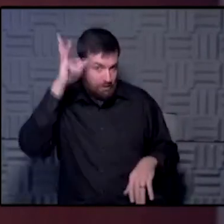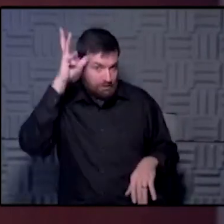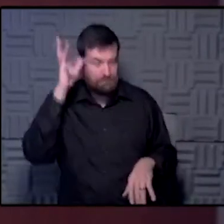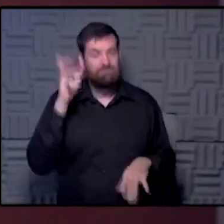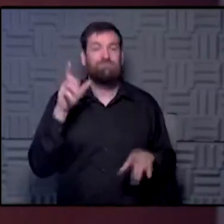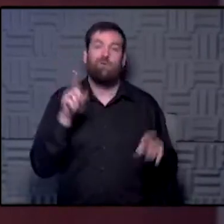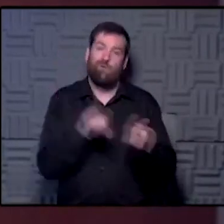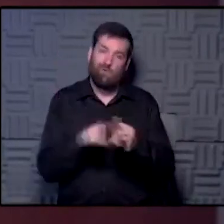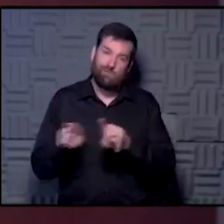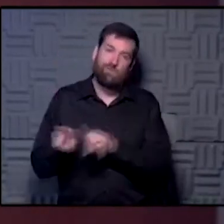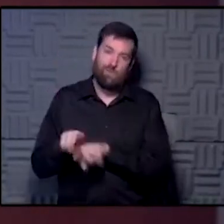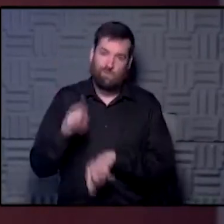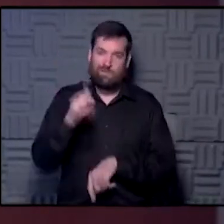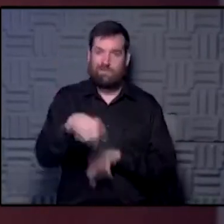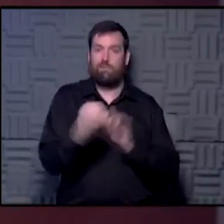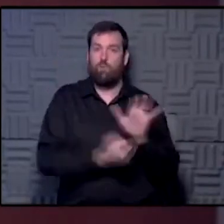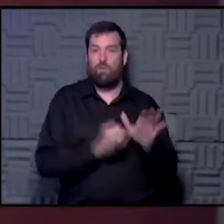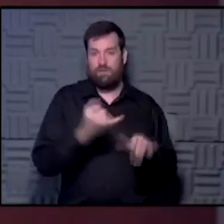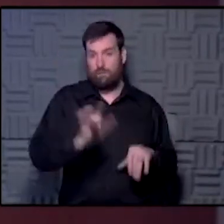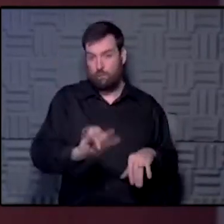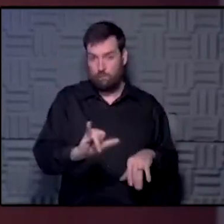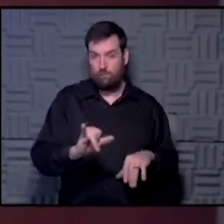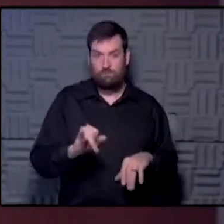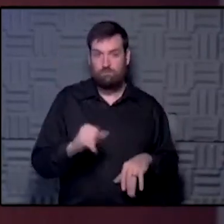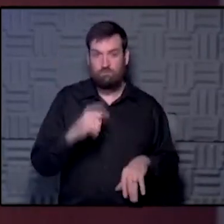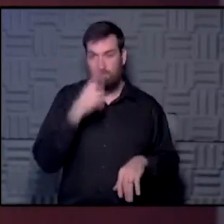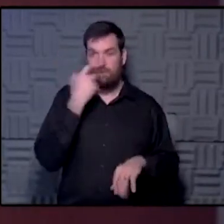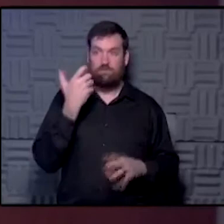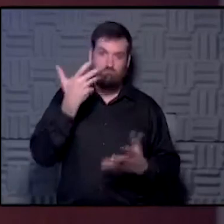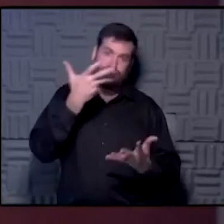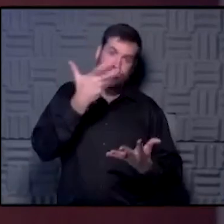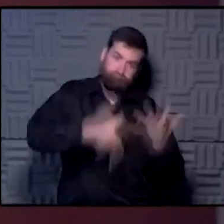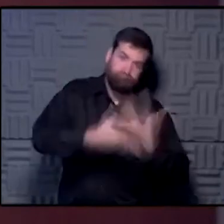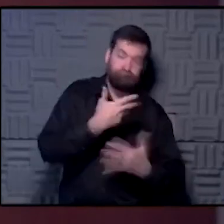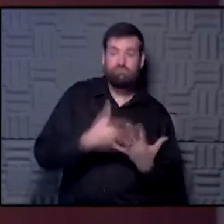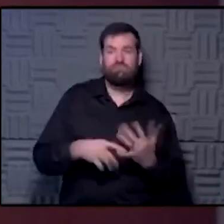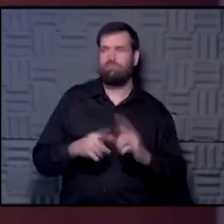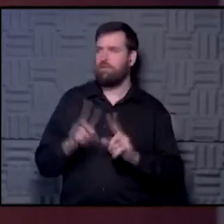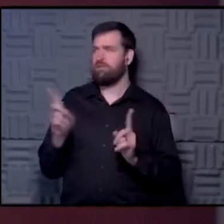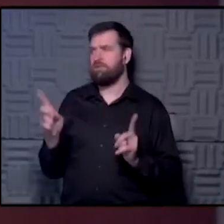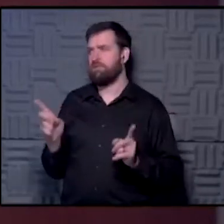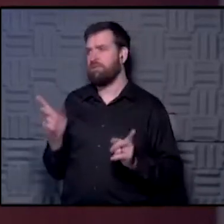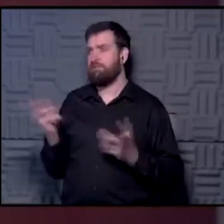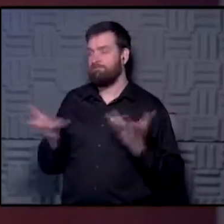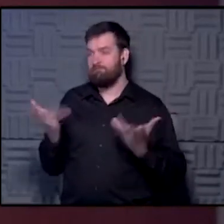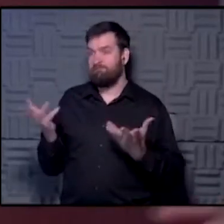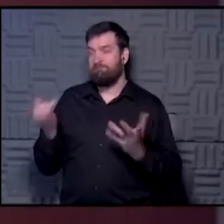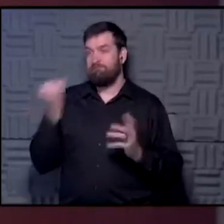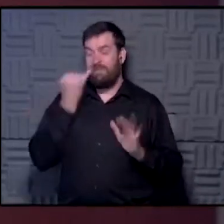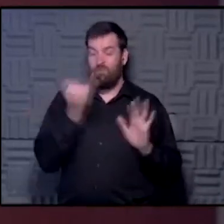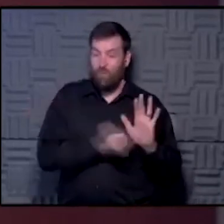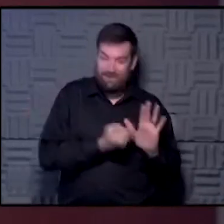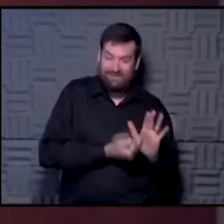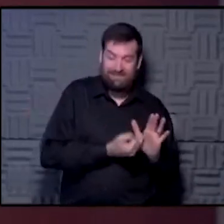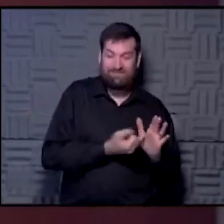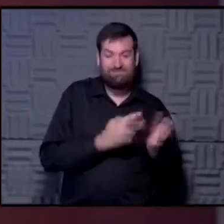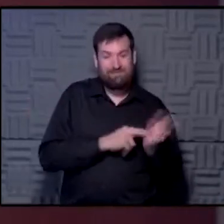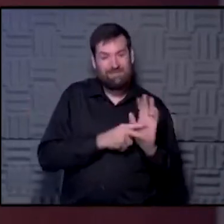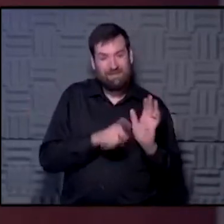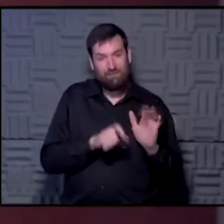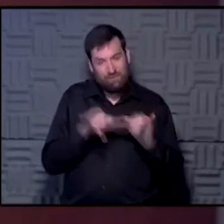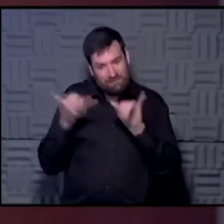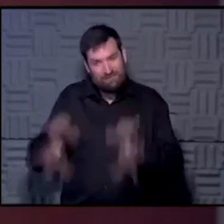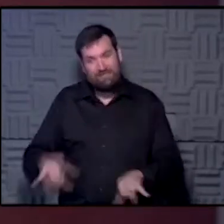will also likely need to be quarantined just because they're in close proximity. Although if they're quarantined, they probably have to stay home with